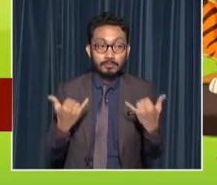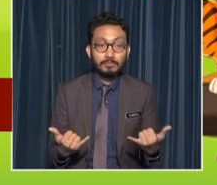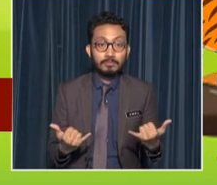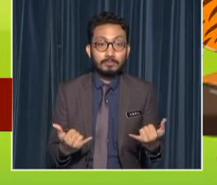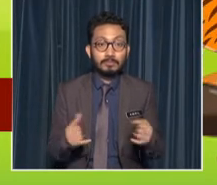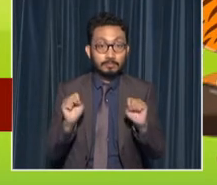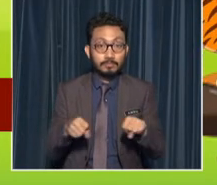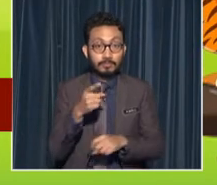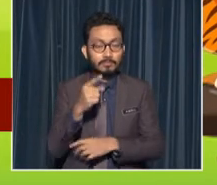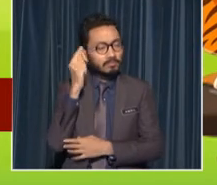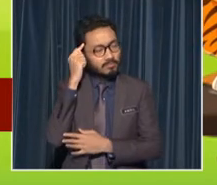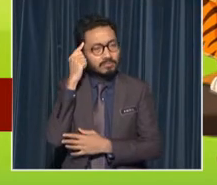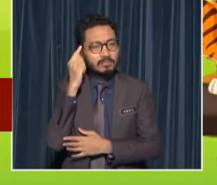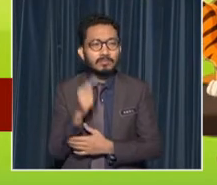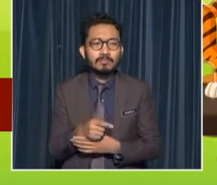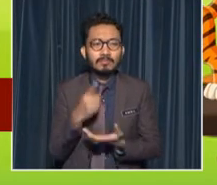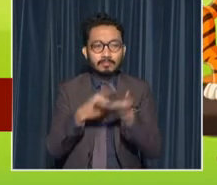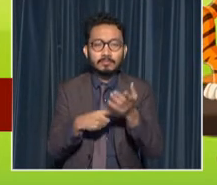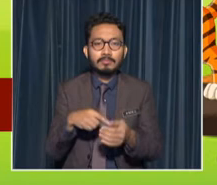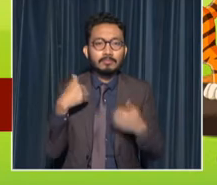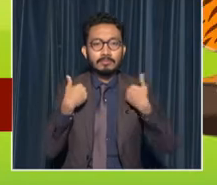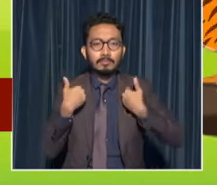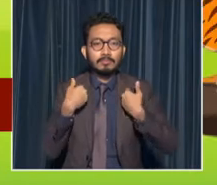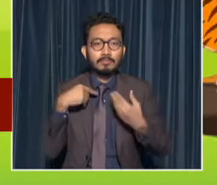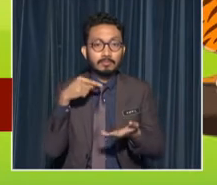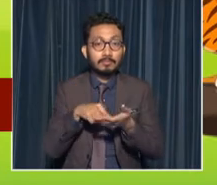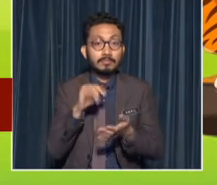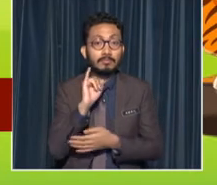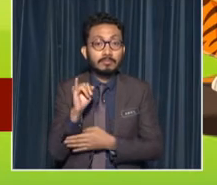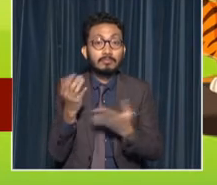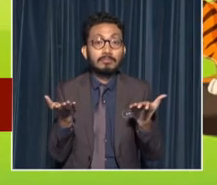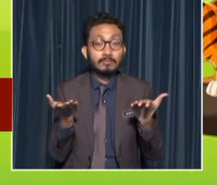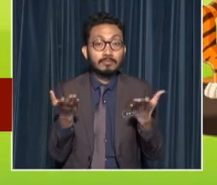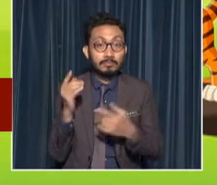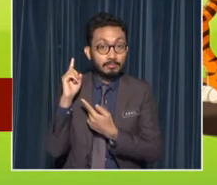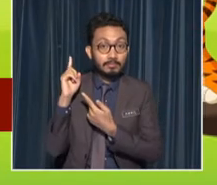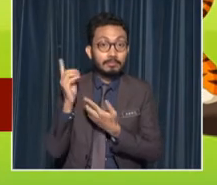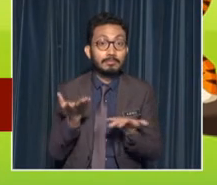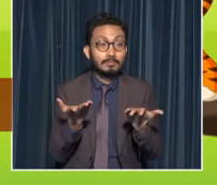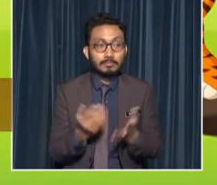Now, can you guess what animal this is?